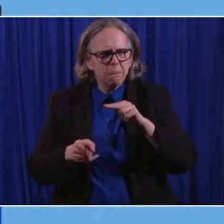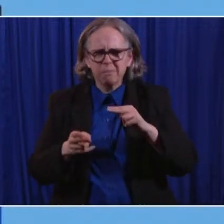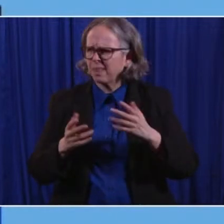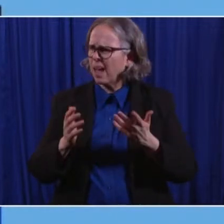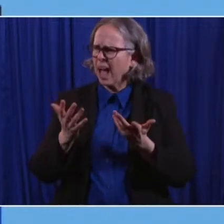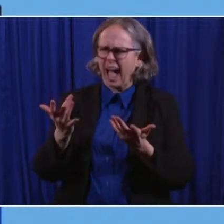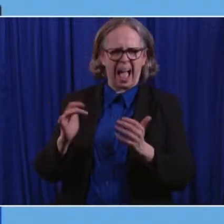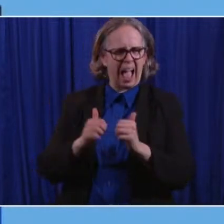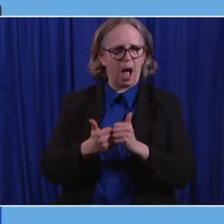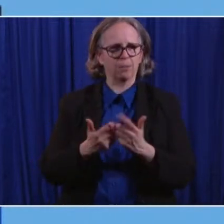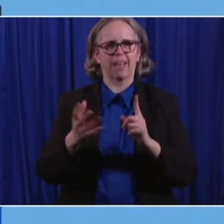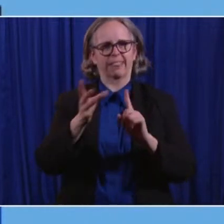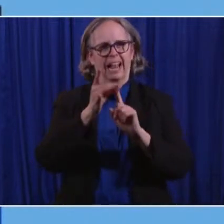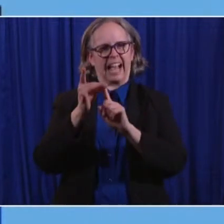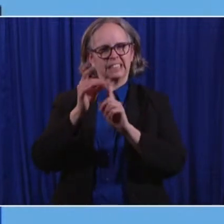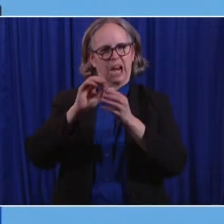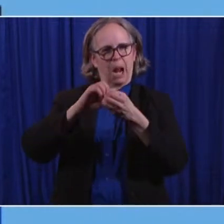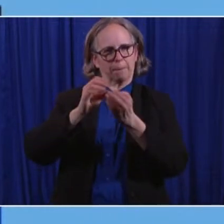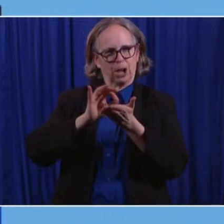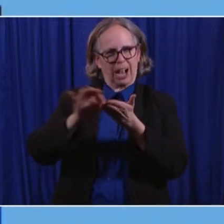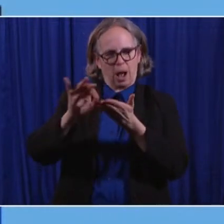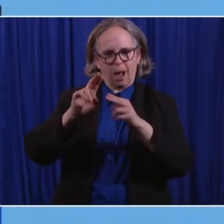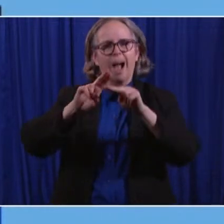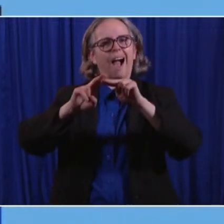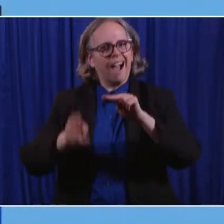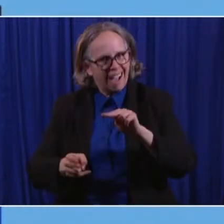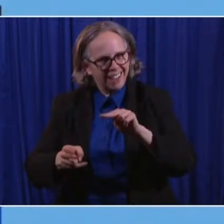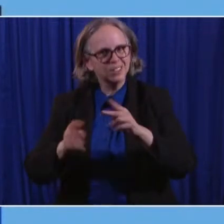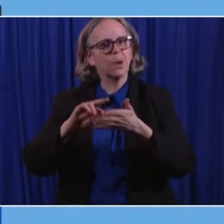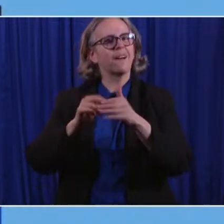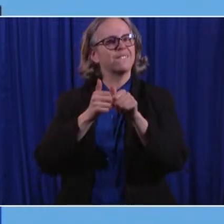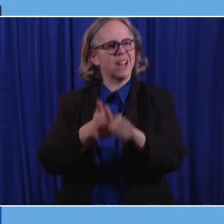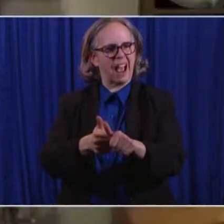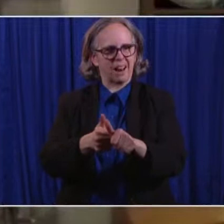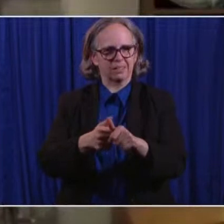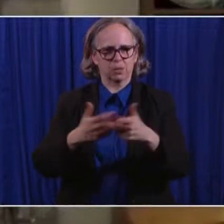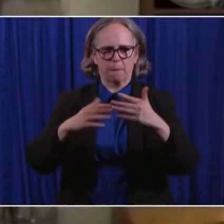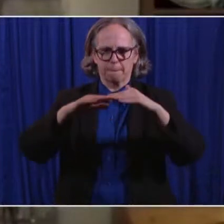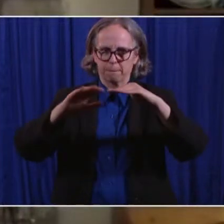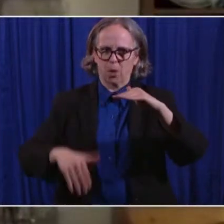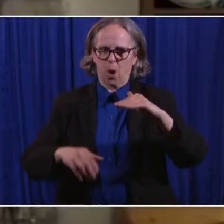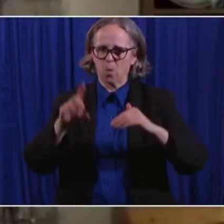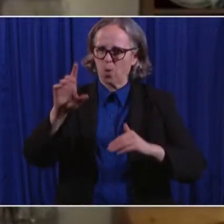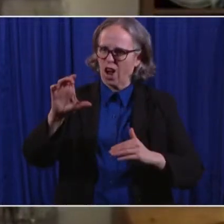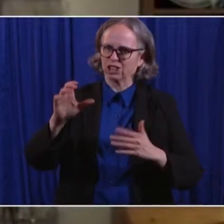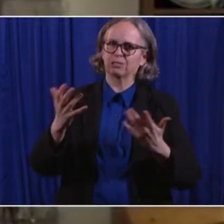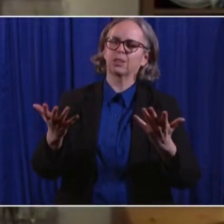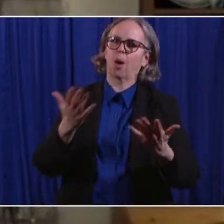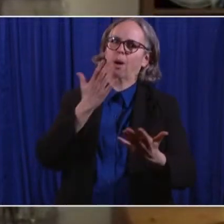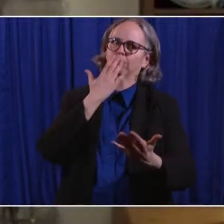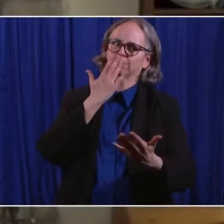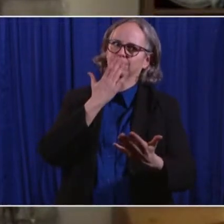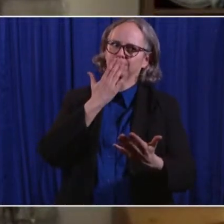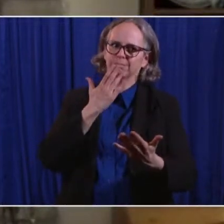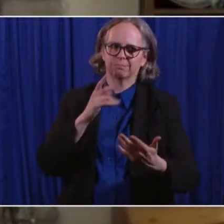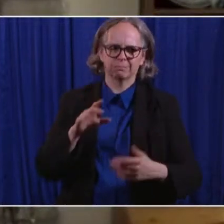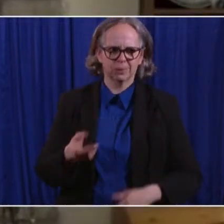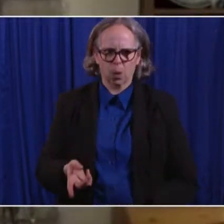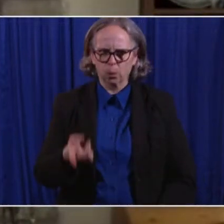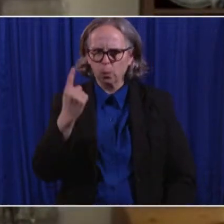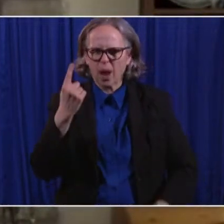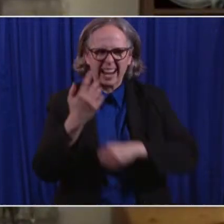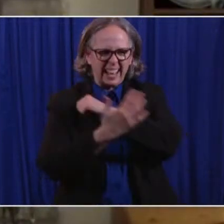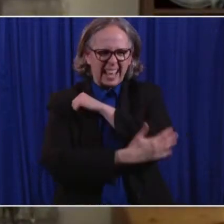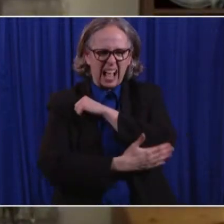cases per capita have all dropped below the high incidence level of 100. We also have 1 county moving from red